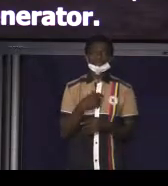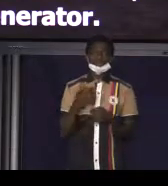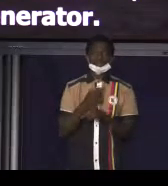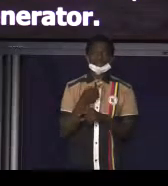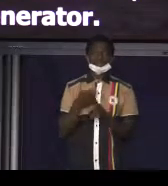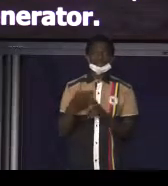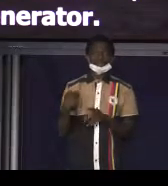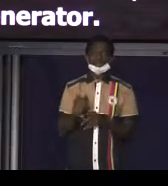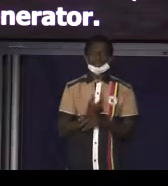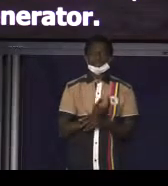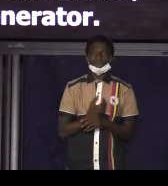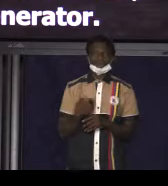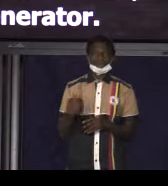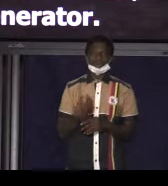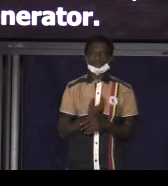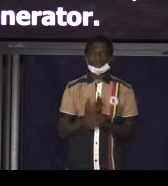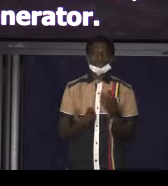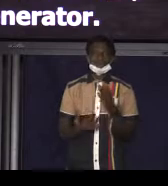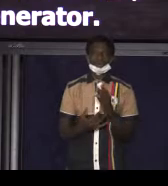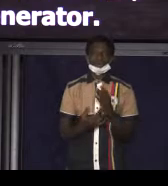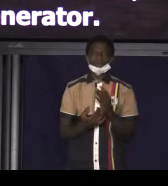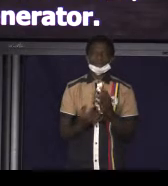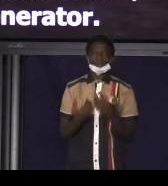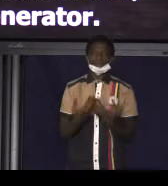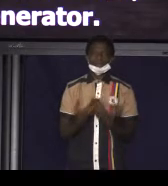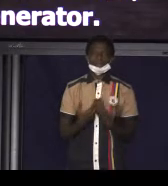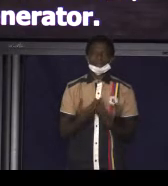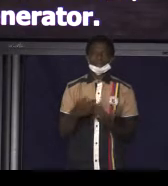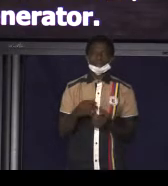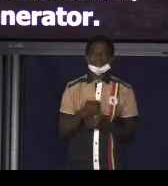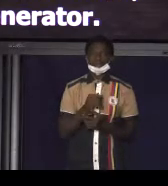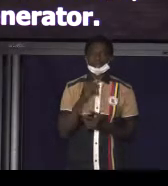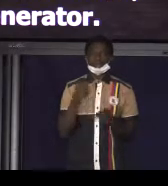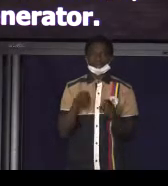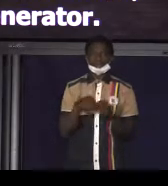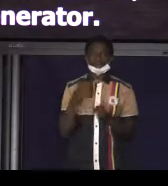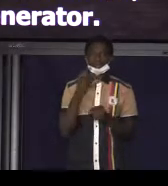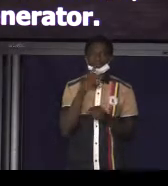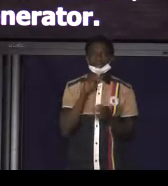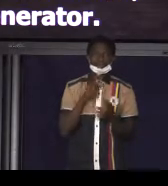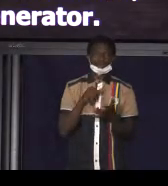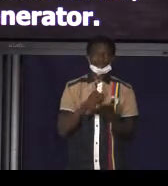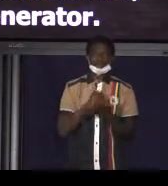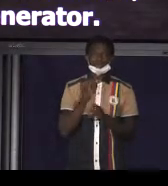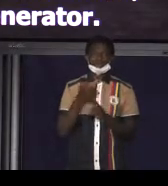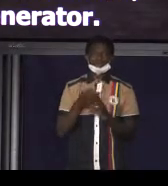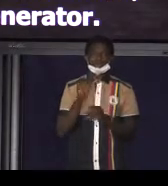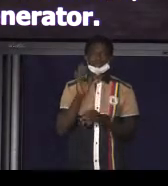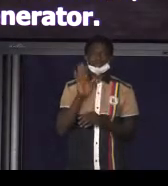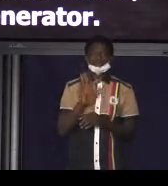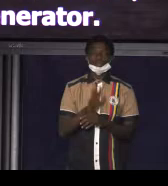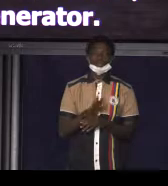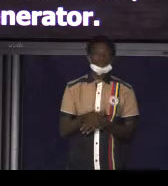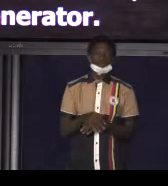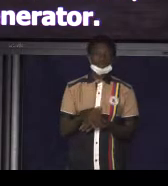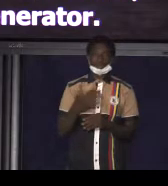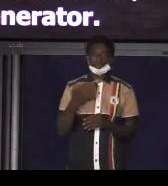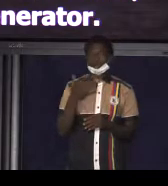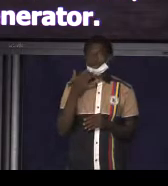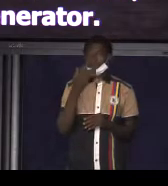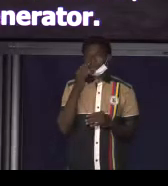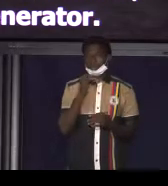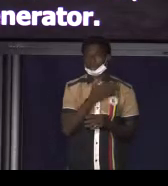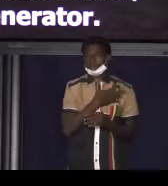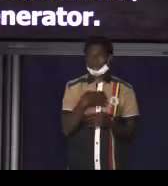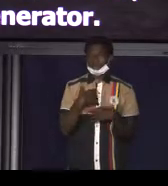we derive from our generator or from the PACN that we regard to as electricity, even the ones from your battery,